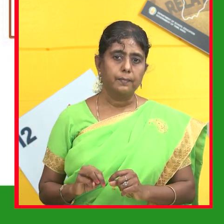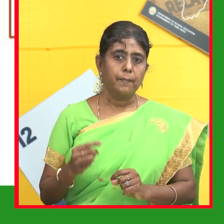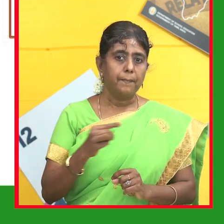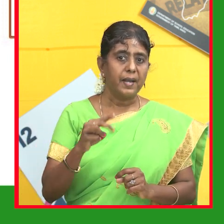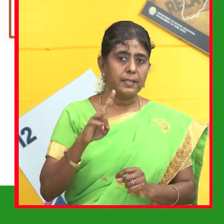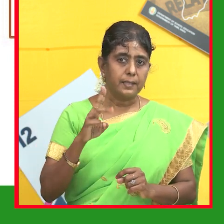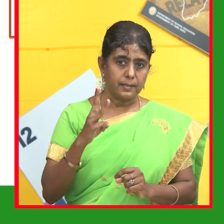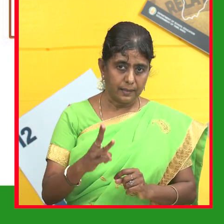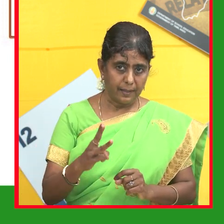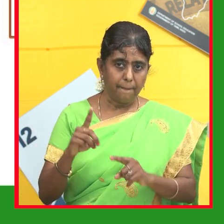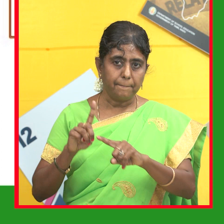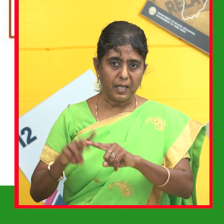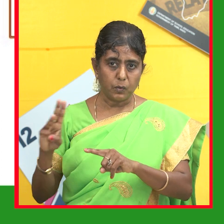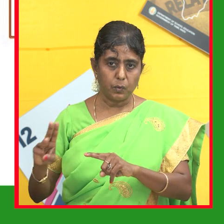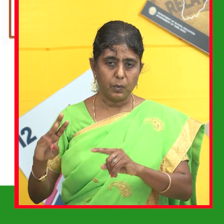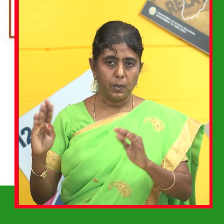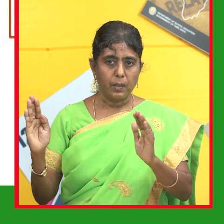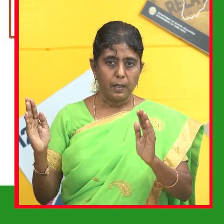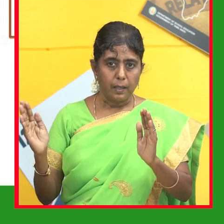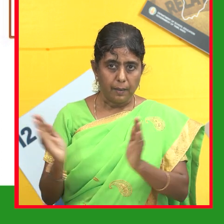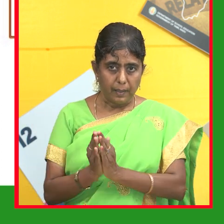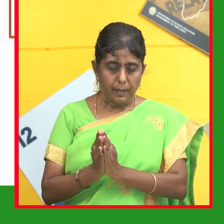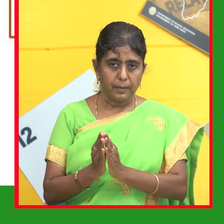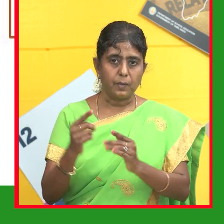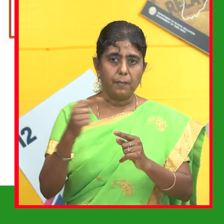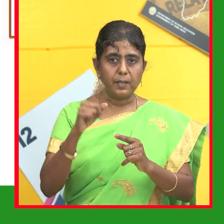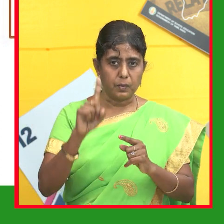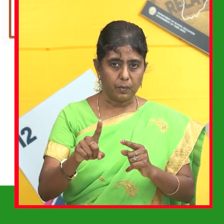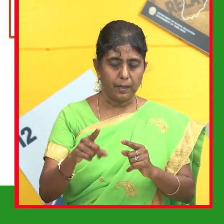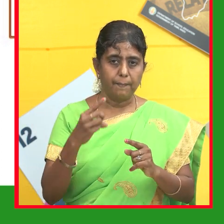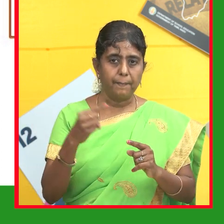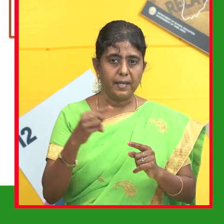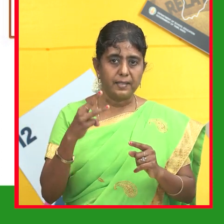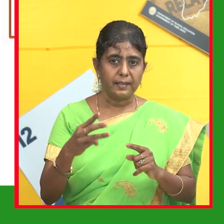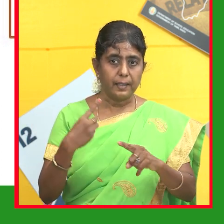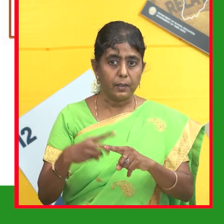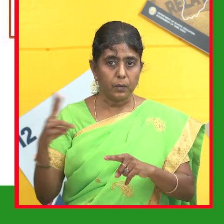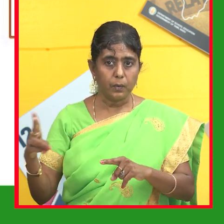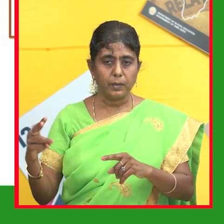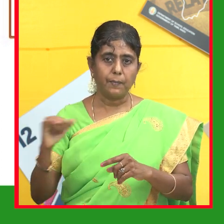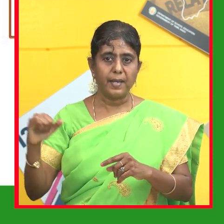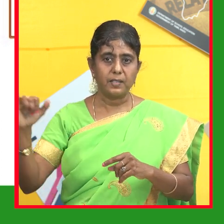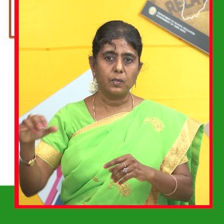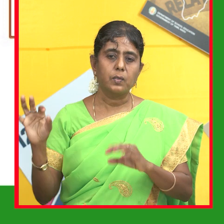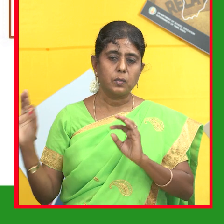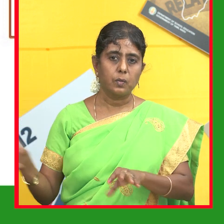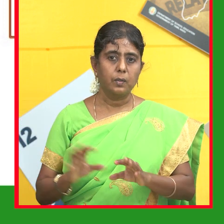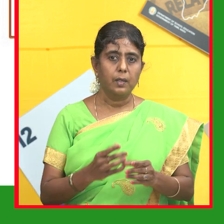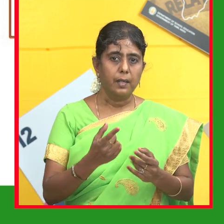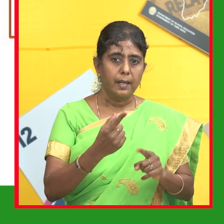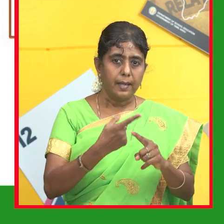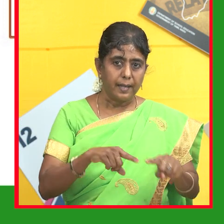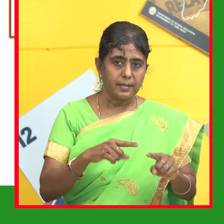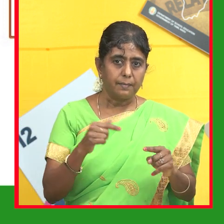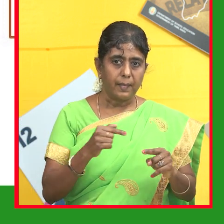So minus 3 plus 2 is minus 1, minus 3 into 2 is minus 6, so that the factors that you have to take x minus